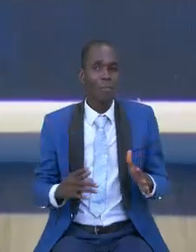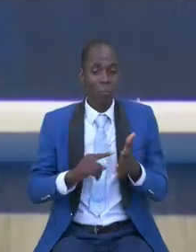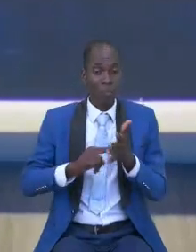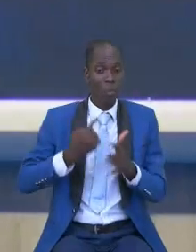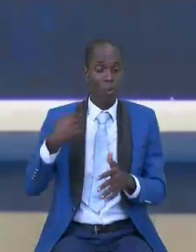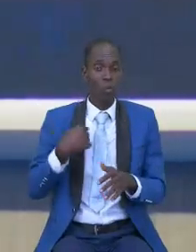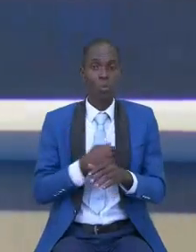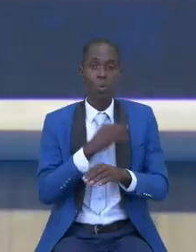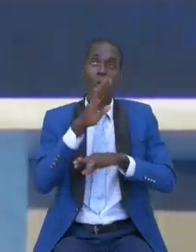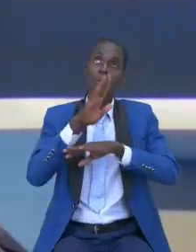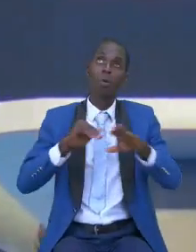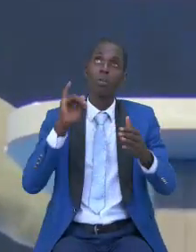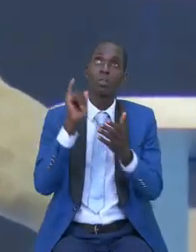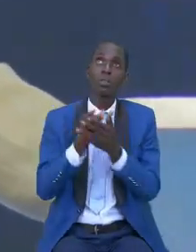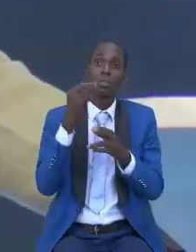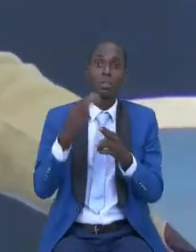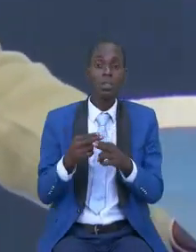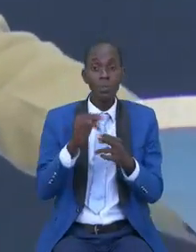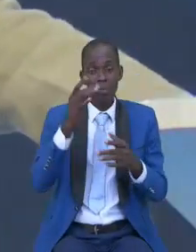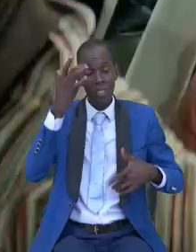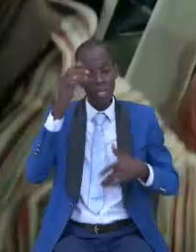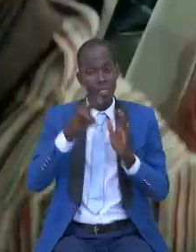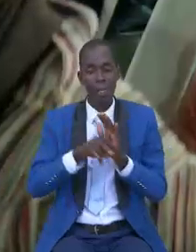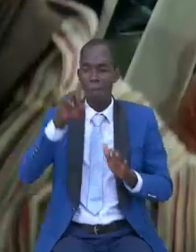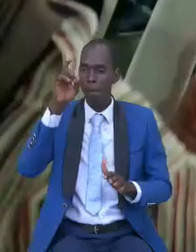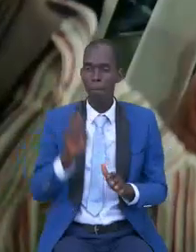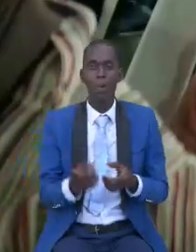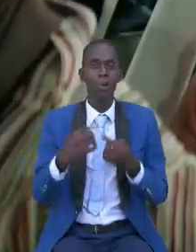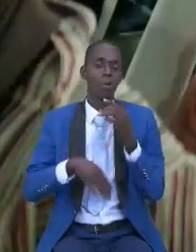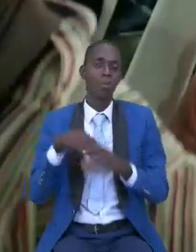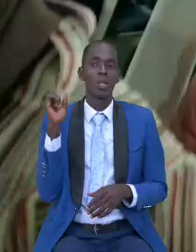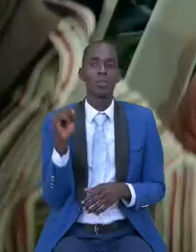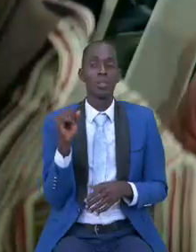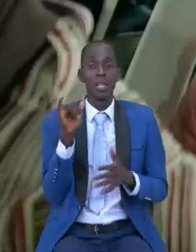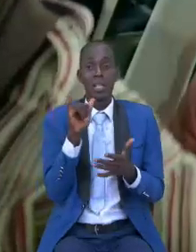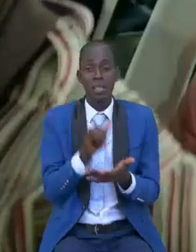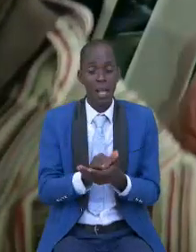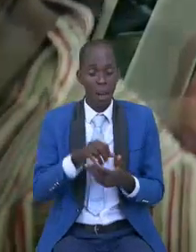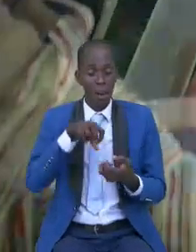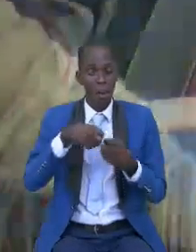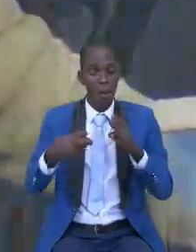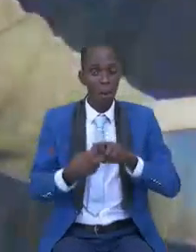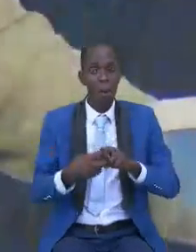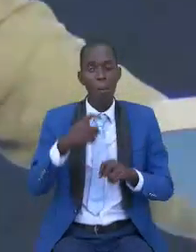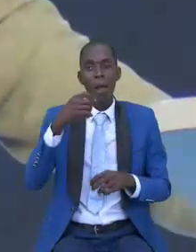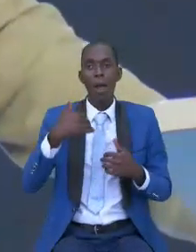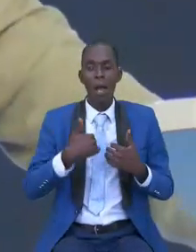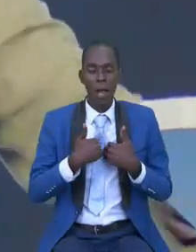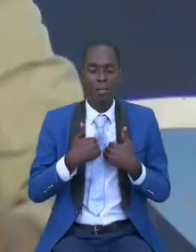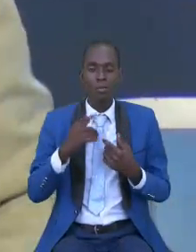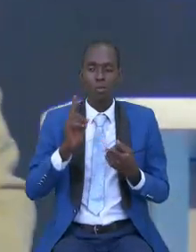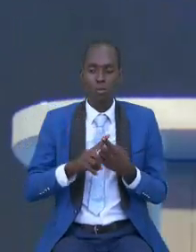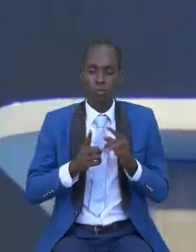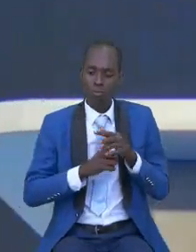that name, that sickness has to come out. That problem has to get